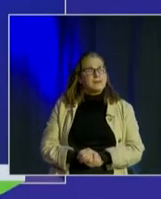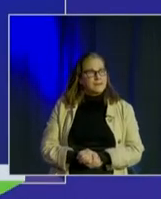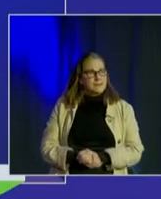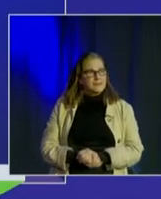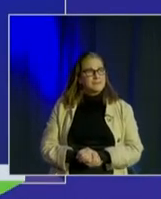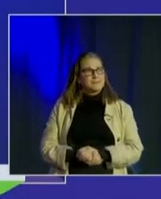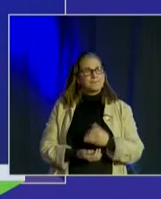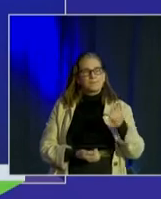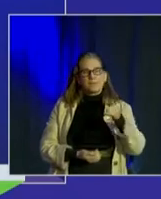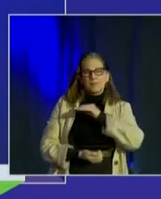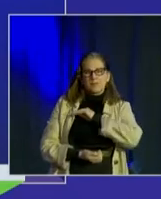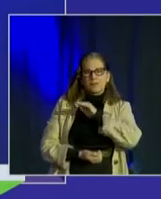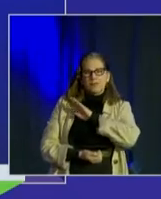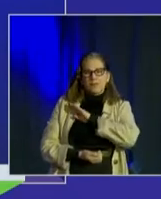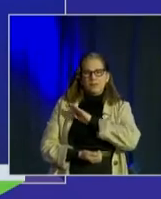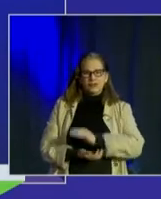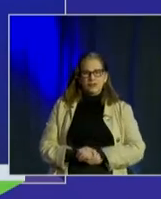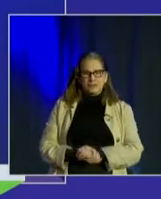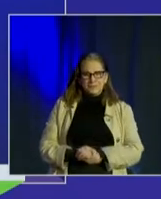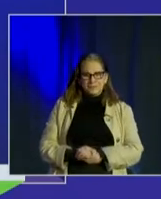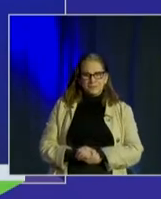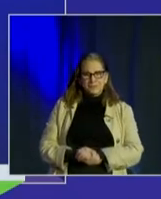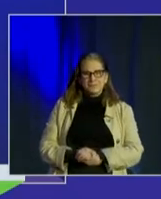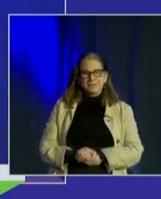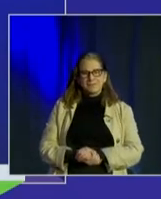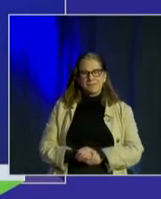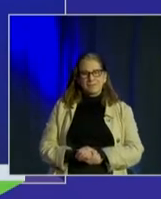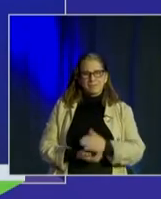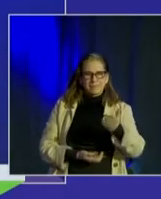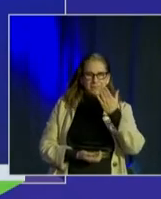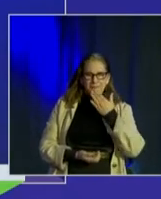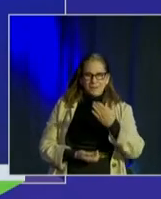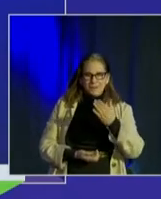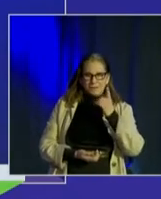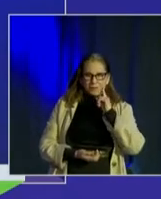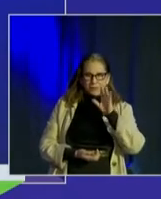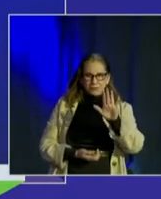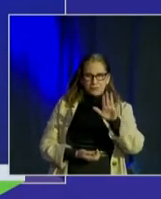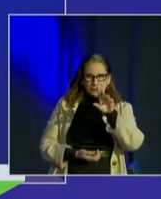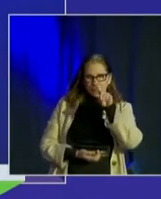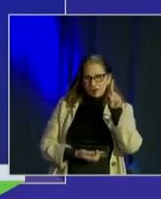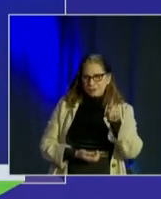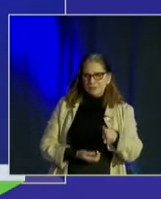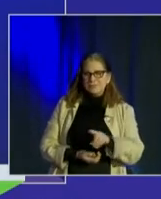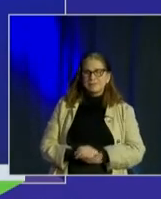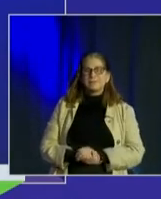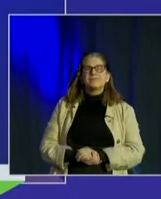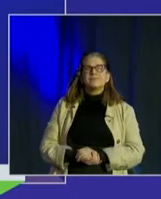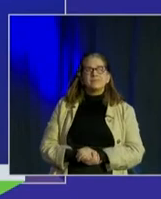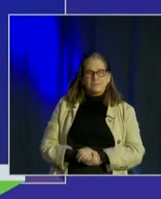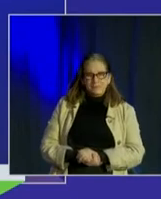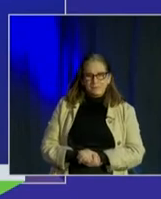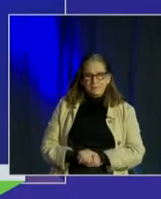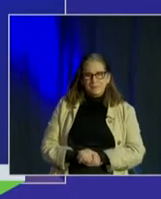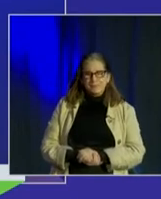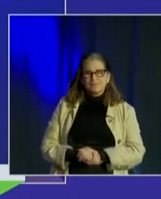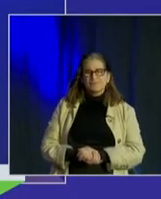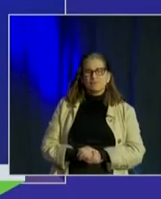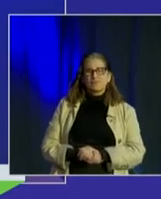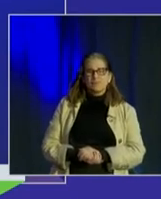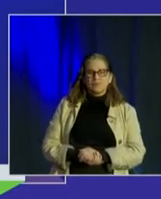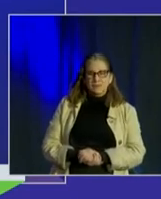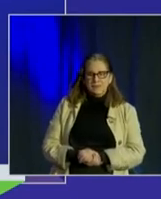Well, I want to thank the caller for her question, and I'm not sure that